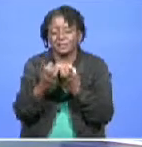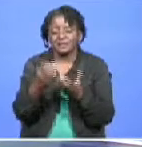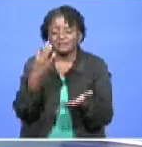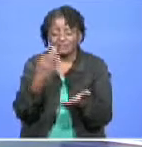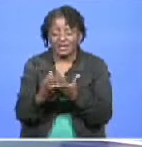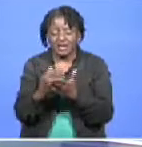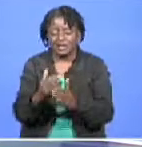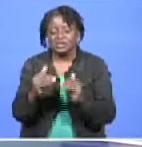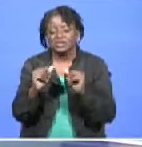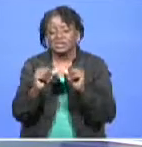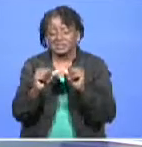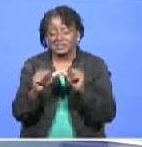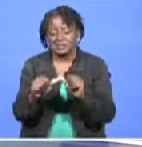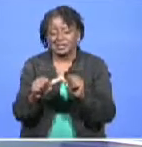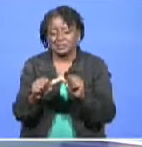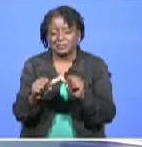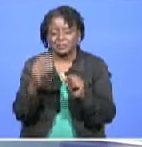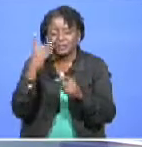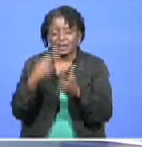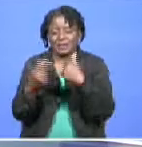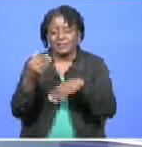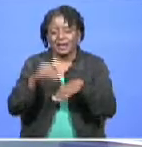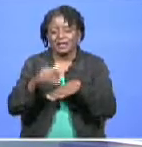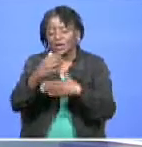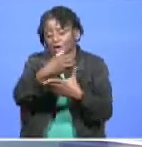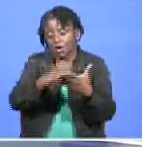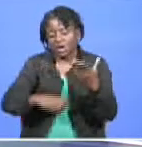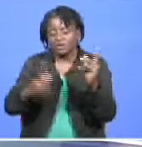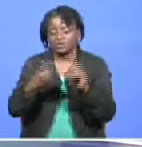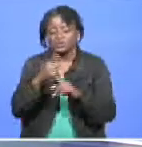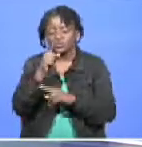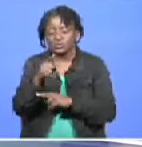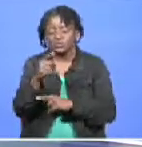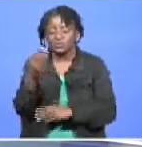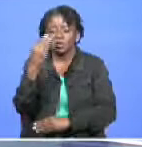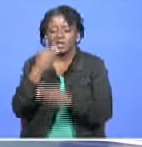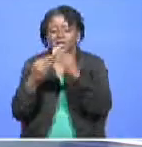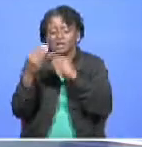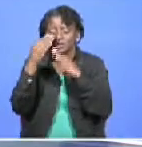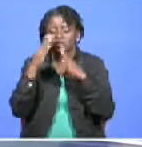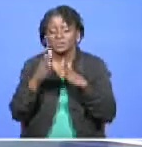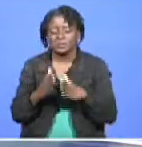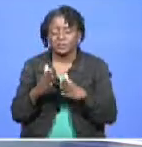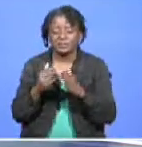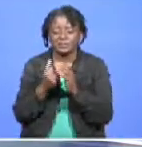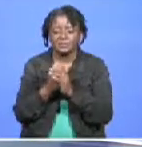stable will come at a cost to you, the consumer. Here's her report tonight.